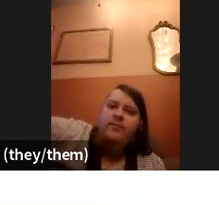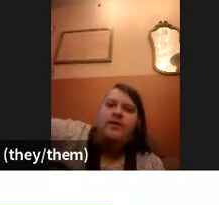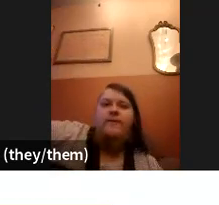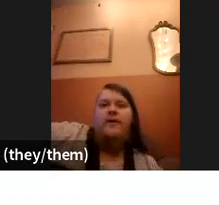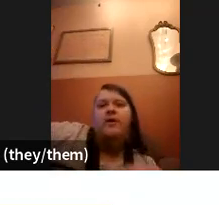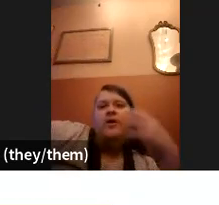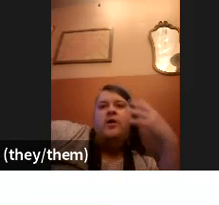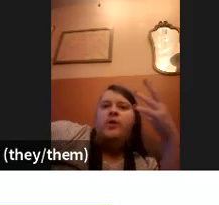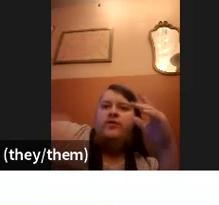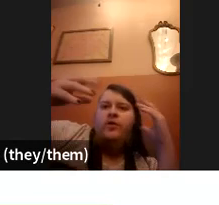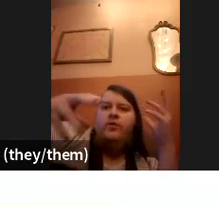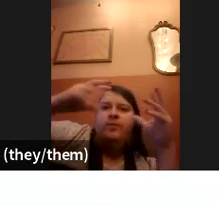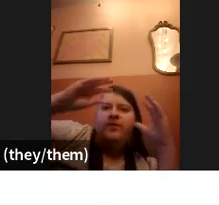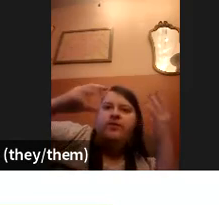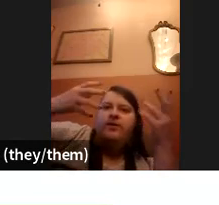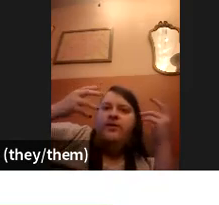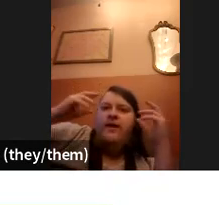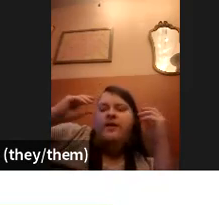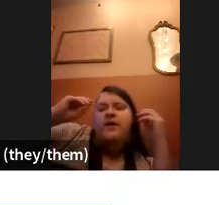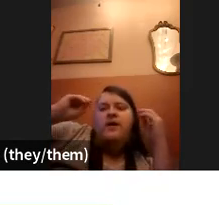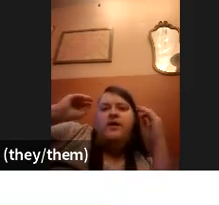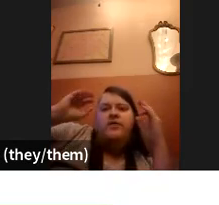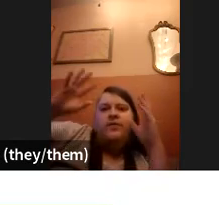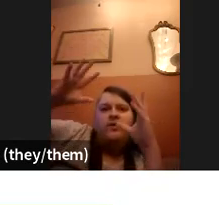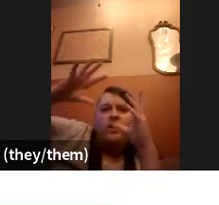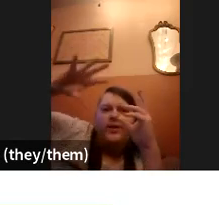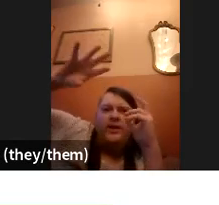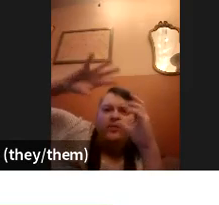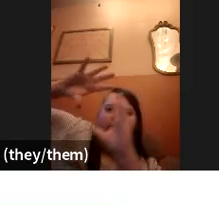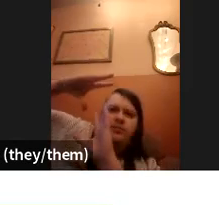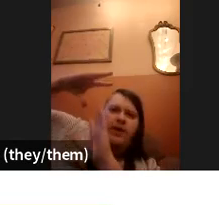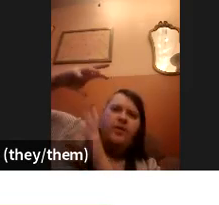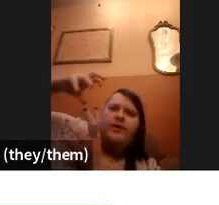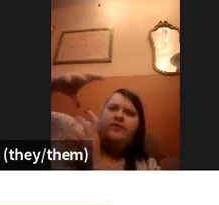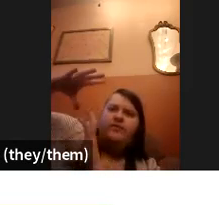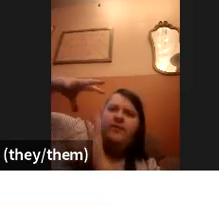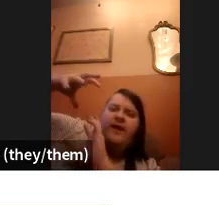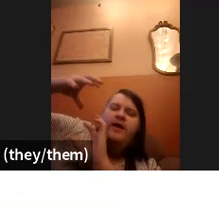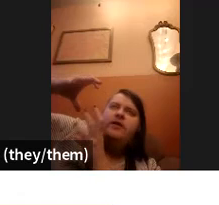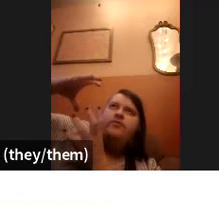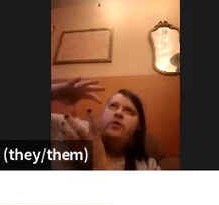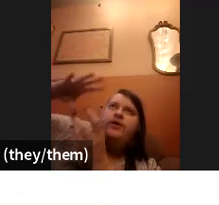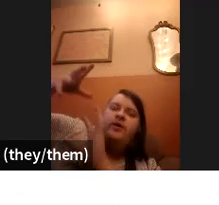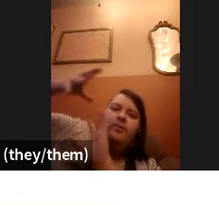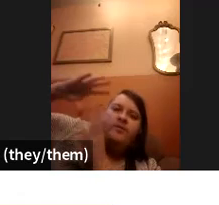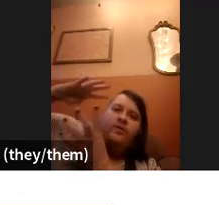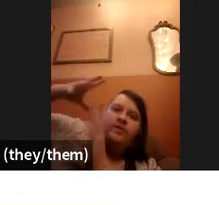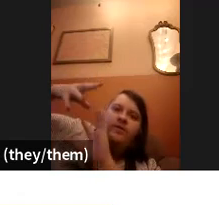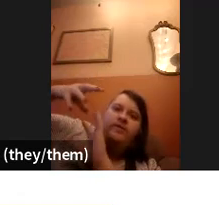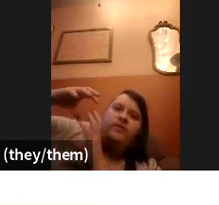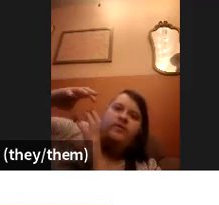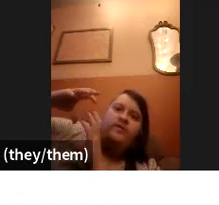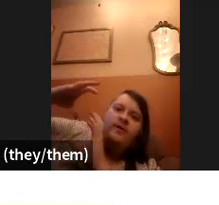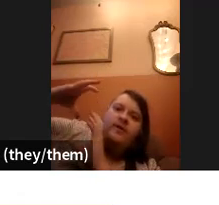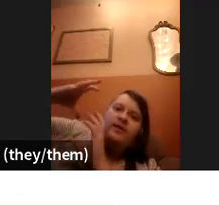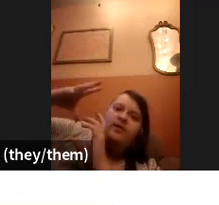that maybe, and like, where does co-response fit into that? And so I think on one hand, we're trying to wrap our brains around that, and if we want to encompass all these